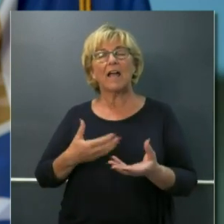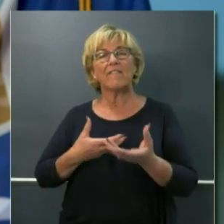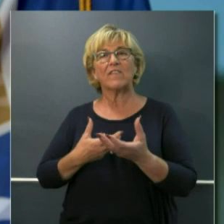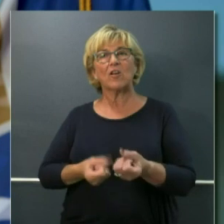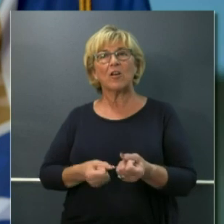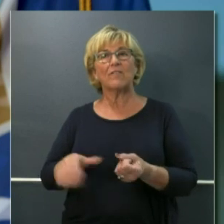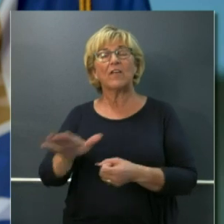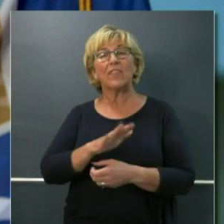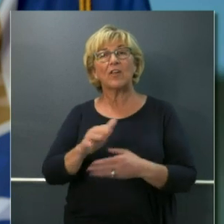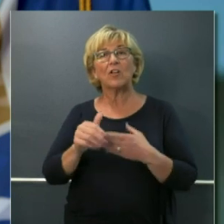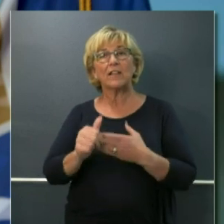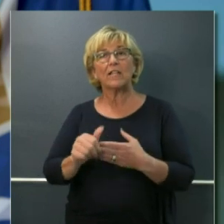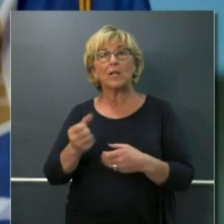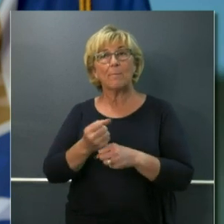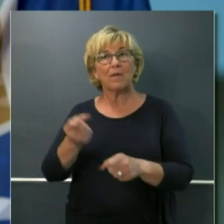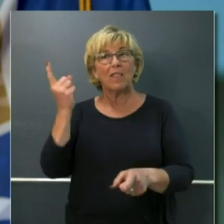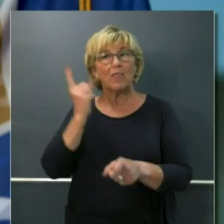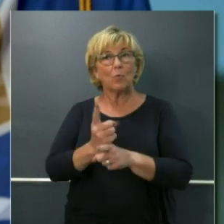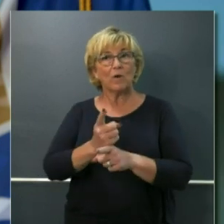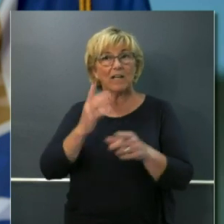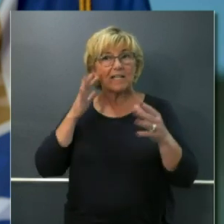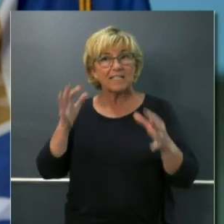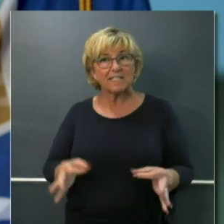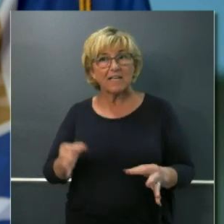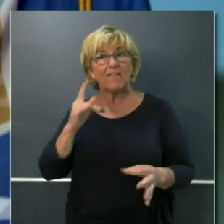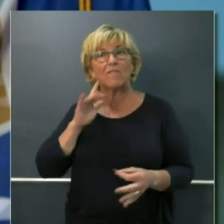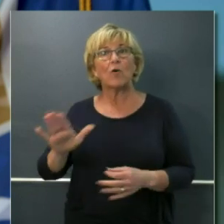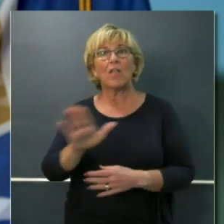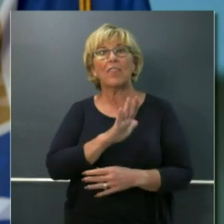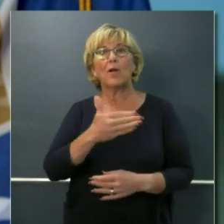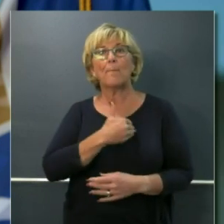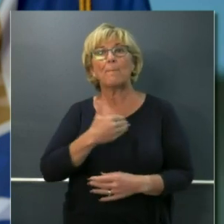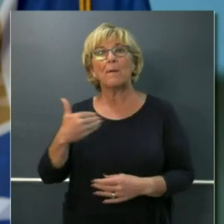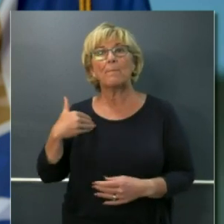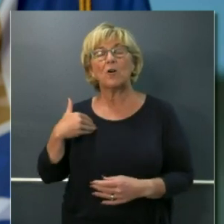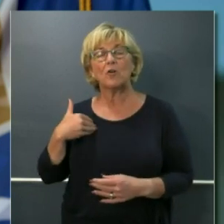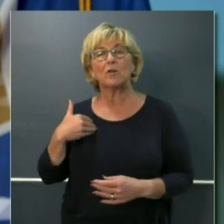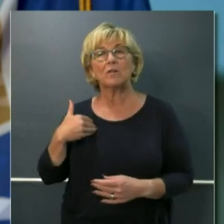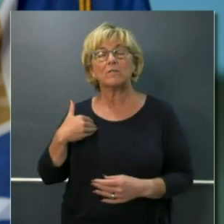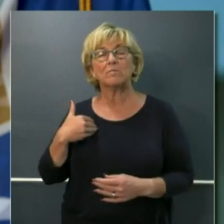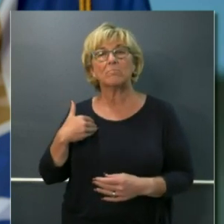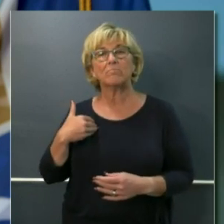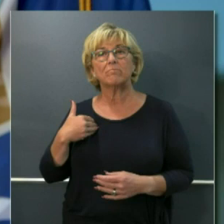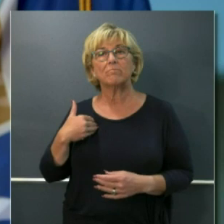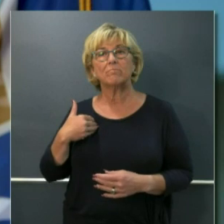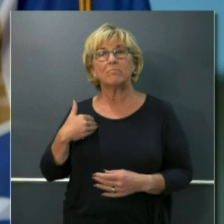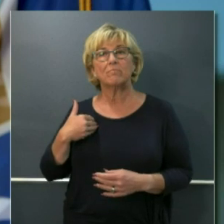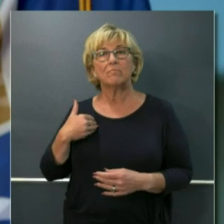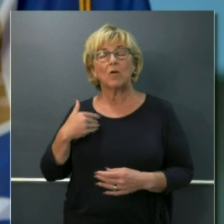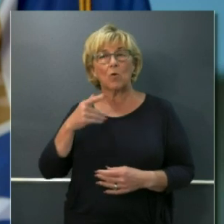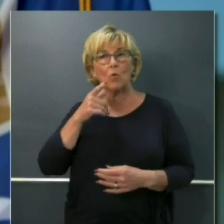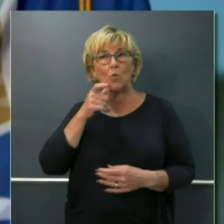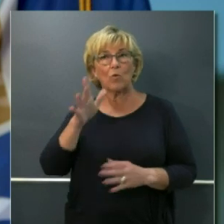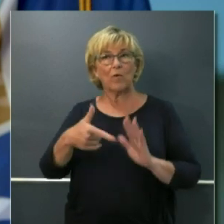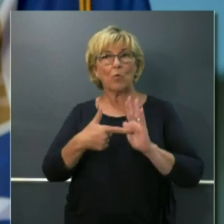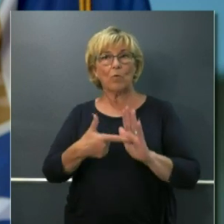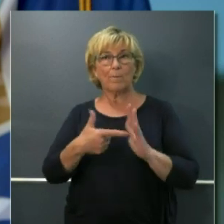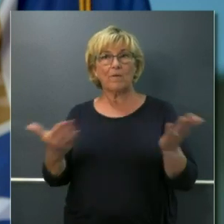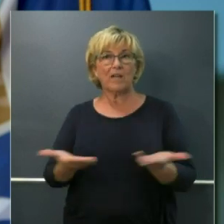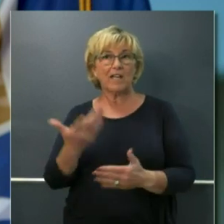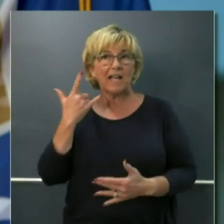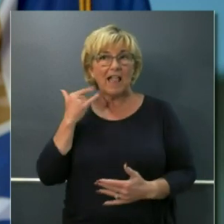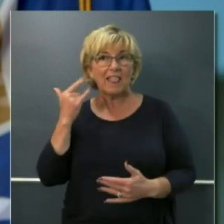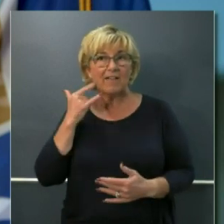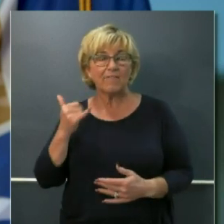their leadership to make the right decision for their members and those that they're trying to represent in the state of California.